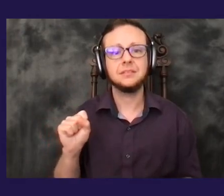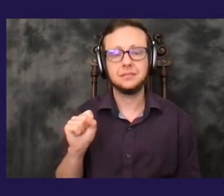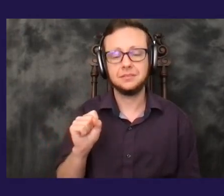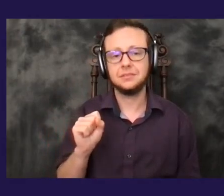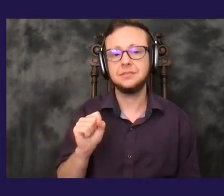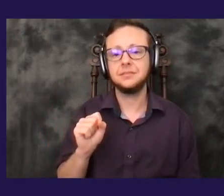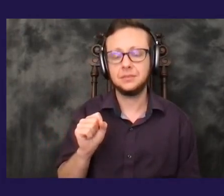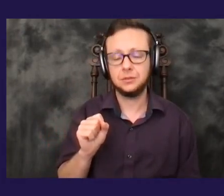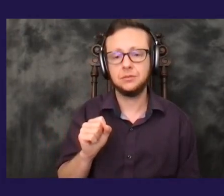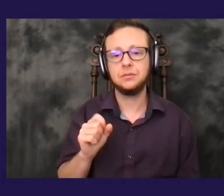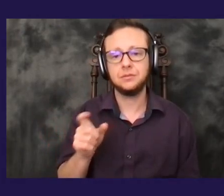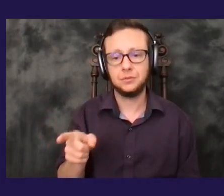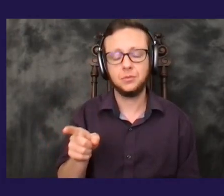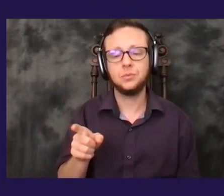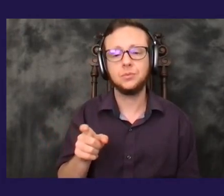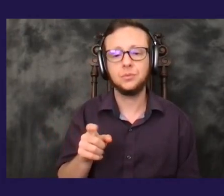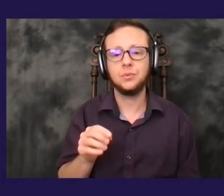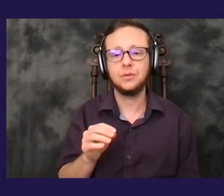well